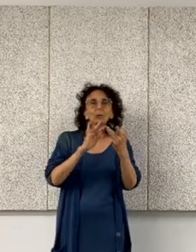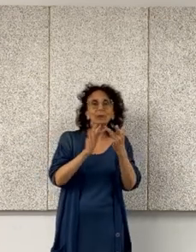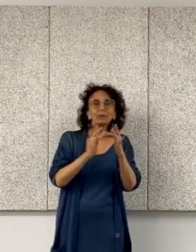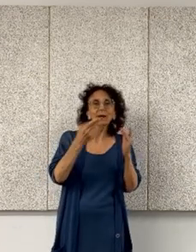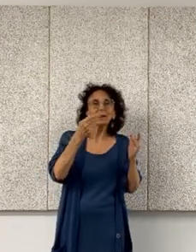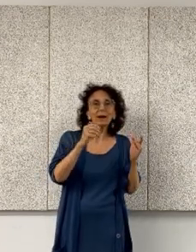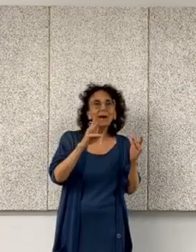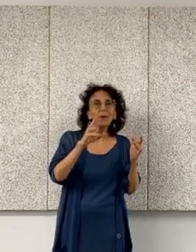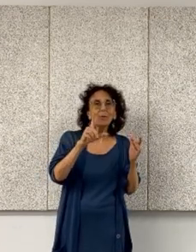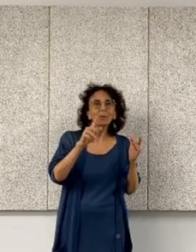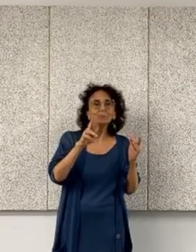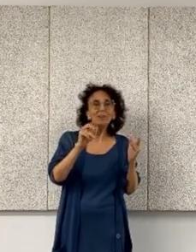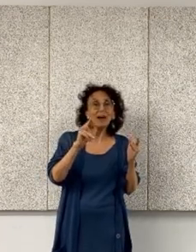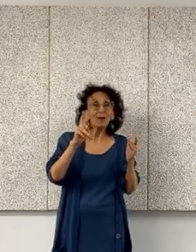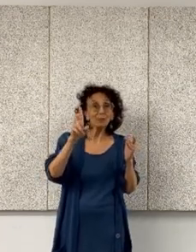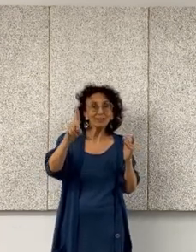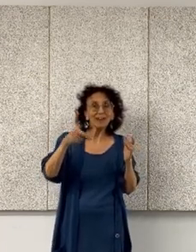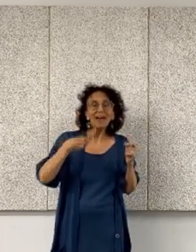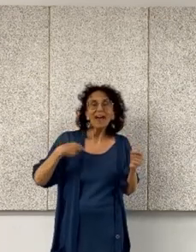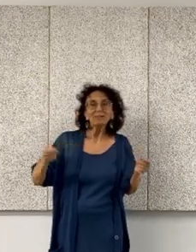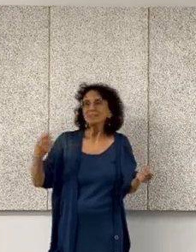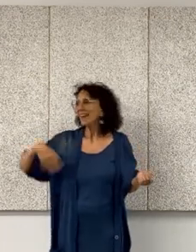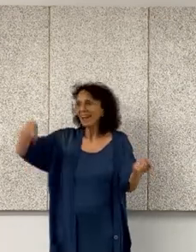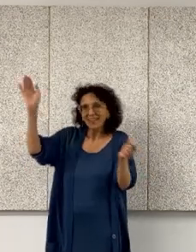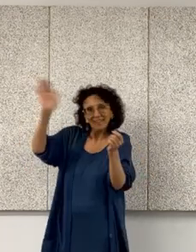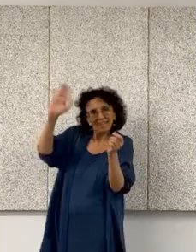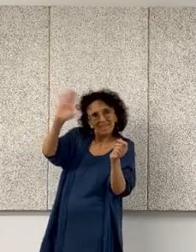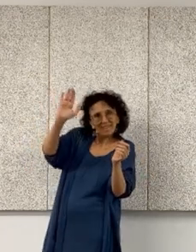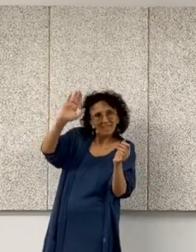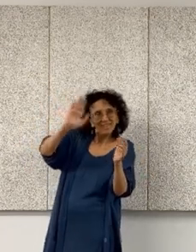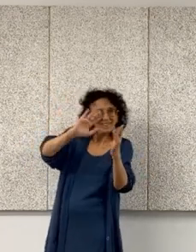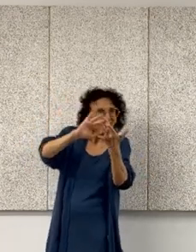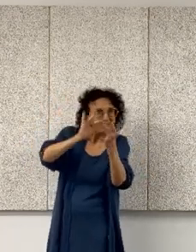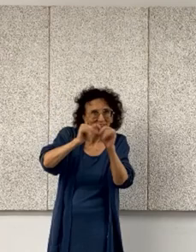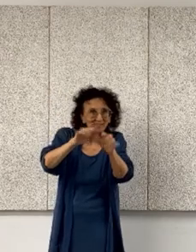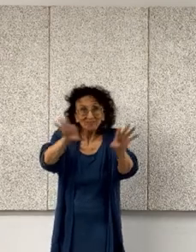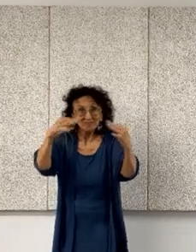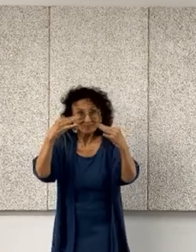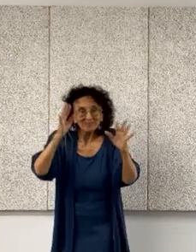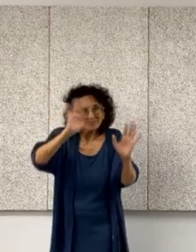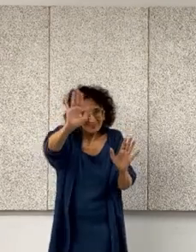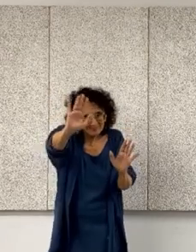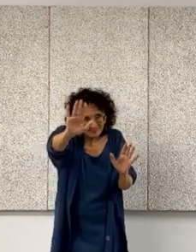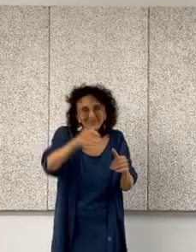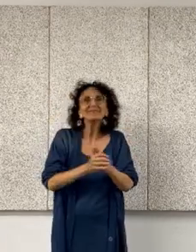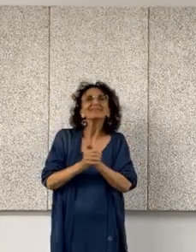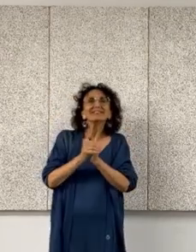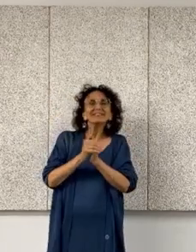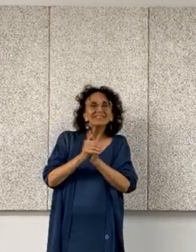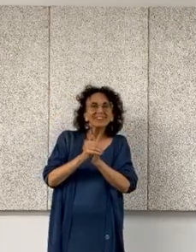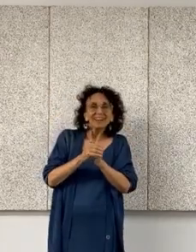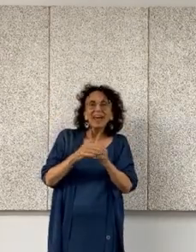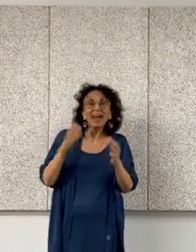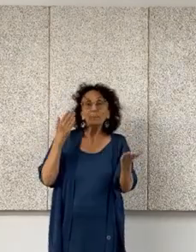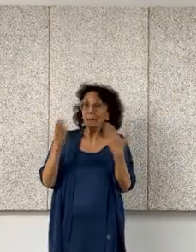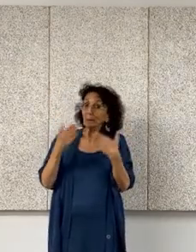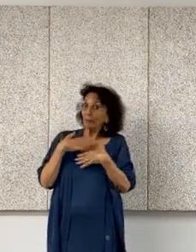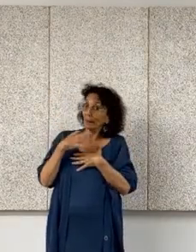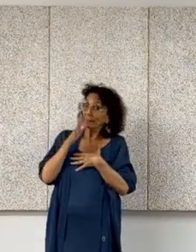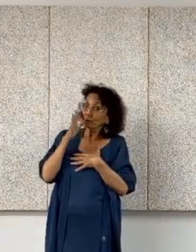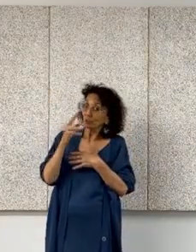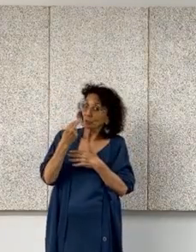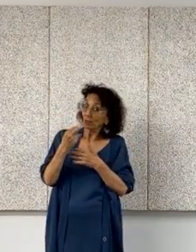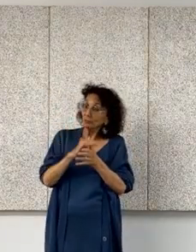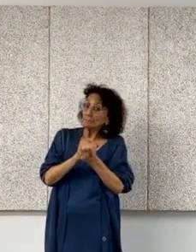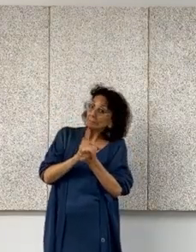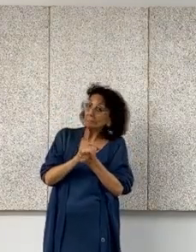say hi to all of our friends on the internet that are watching us, including possibly my parents.